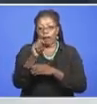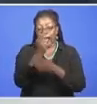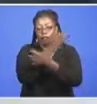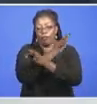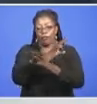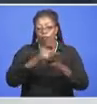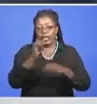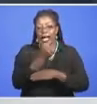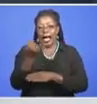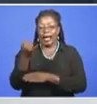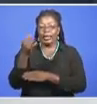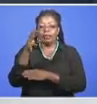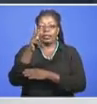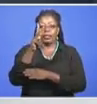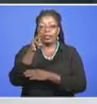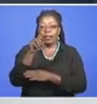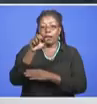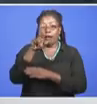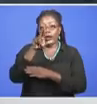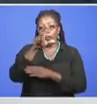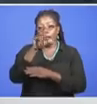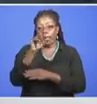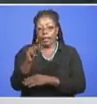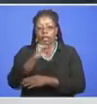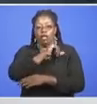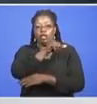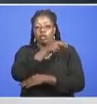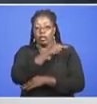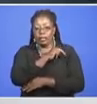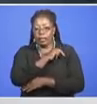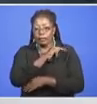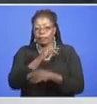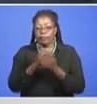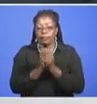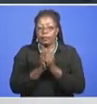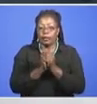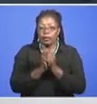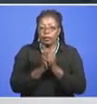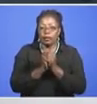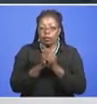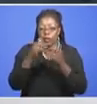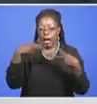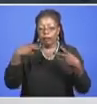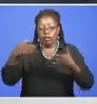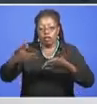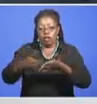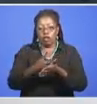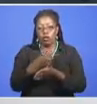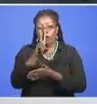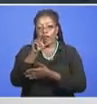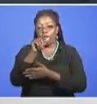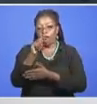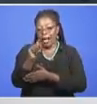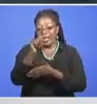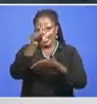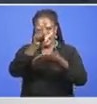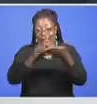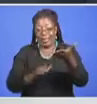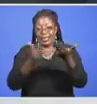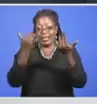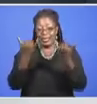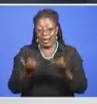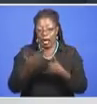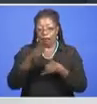Secretary Marlon Johnson. Good evening to you, Mr. Johnson. All right, good evening to you, too. Well, we have this new VAT-free list now after the